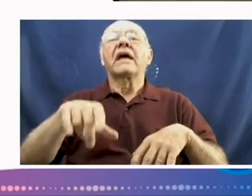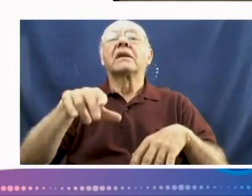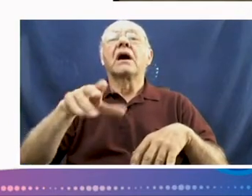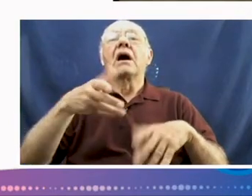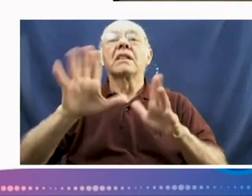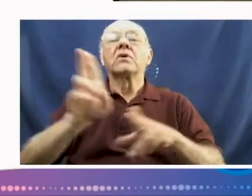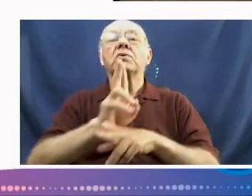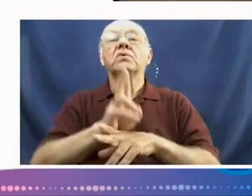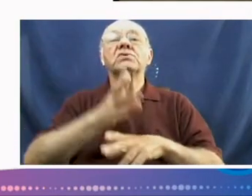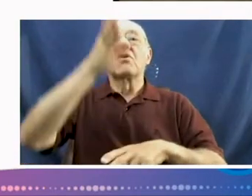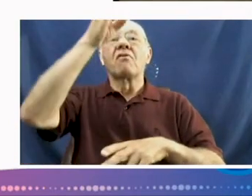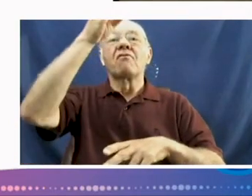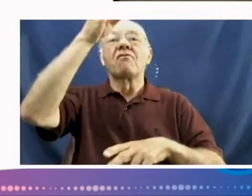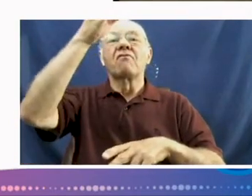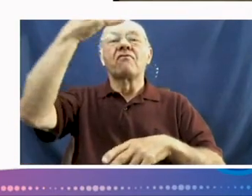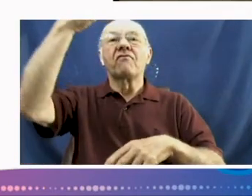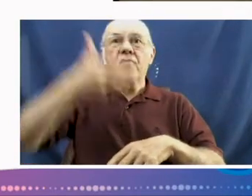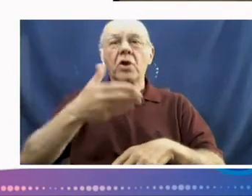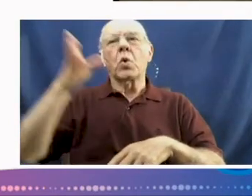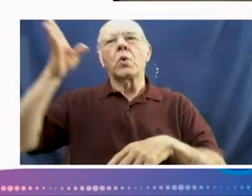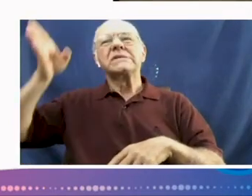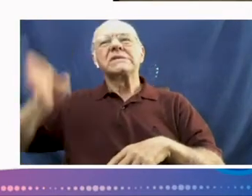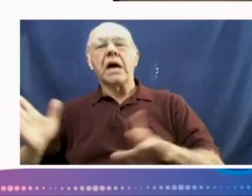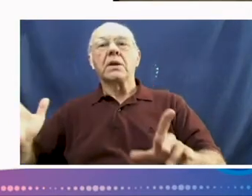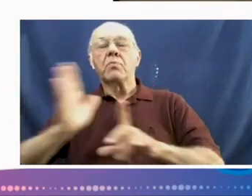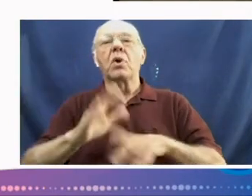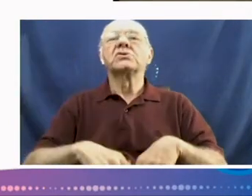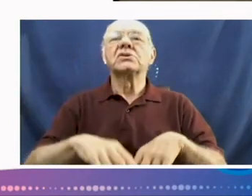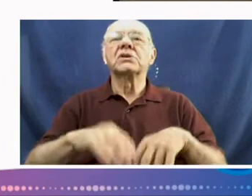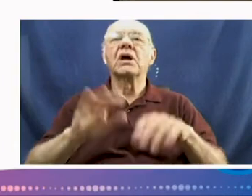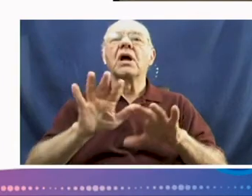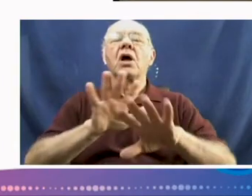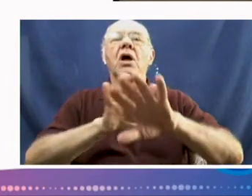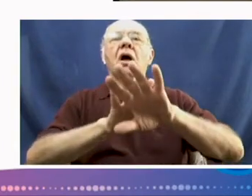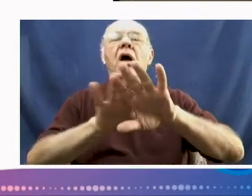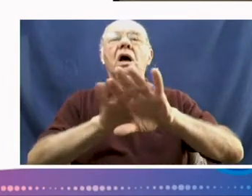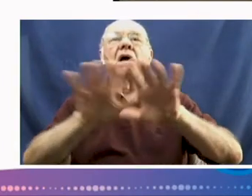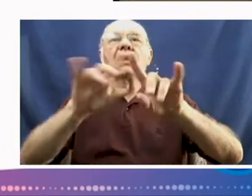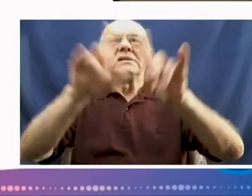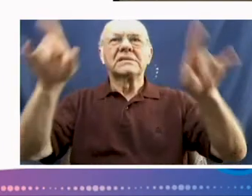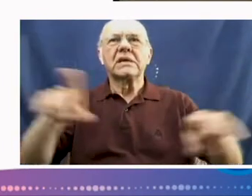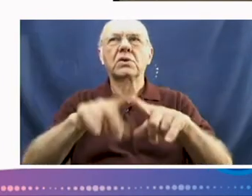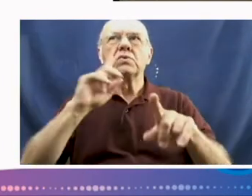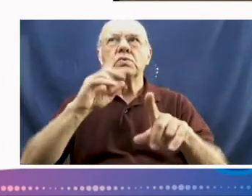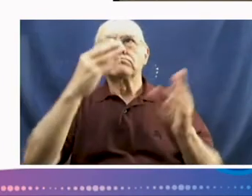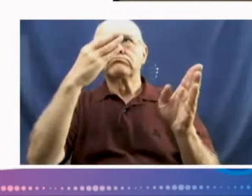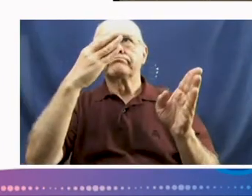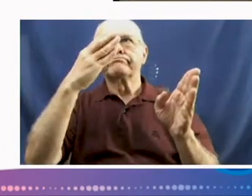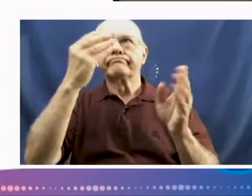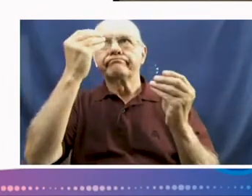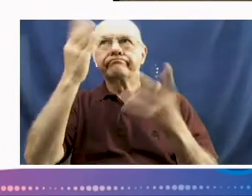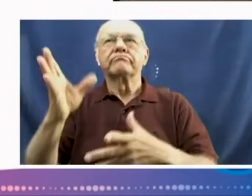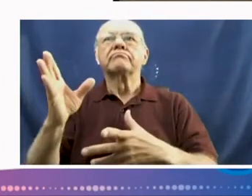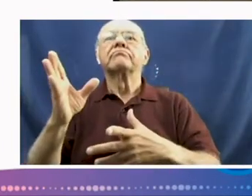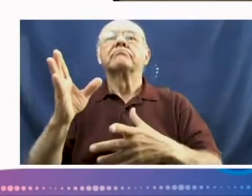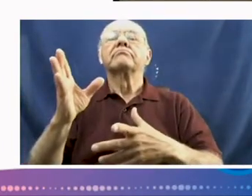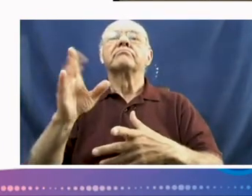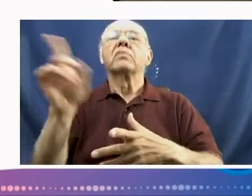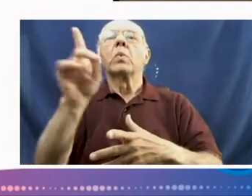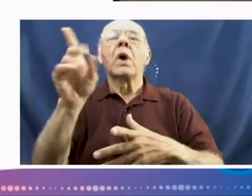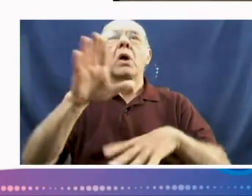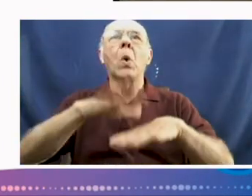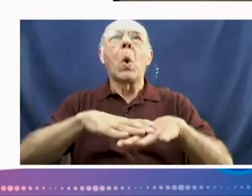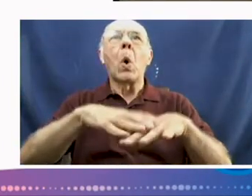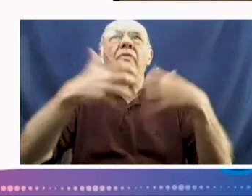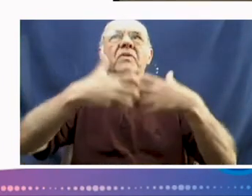approach. Braille and raised letter informational signage directing customers to the various components on the TVM. It has